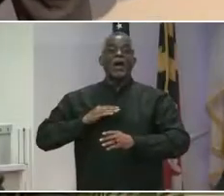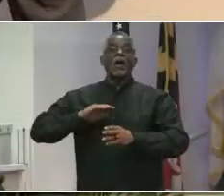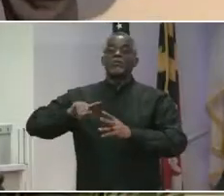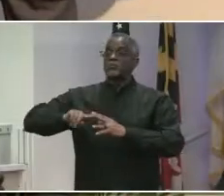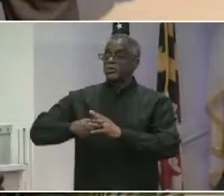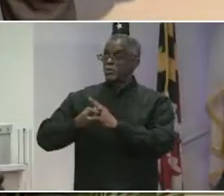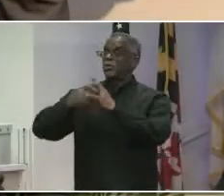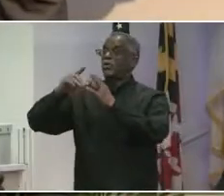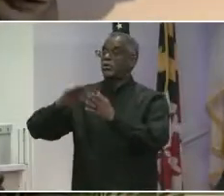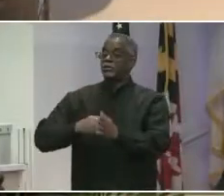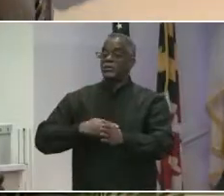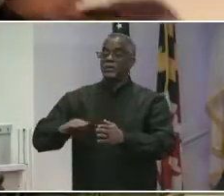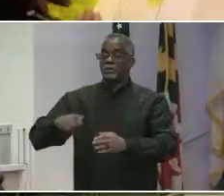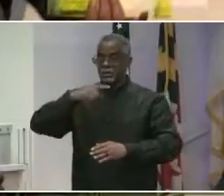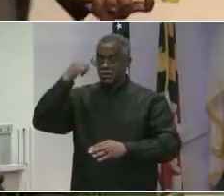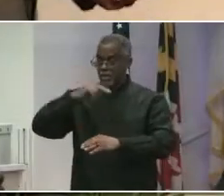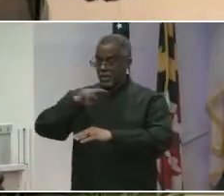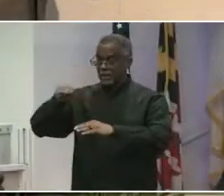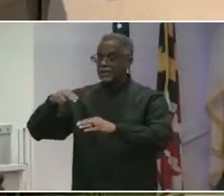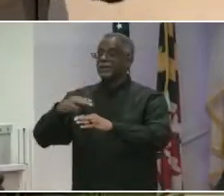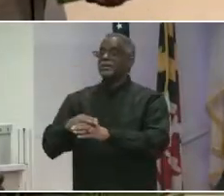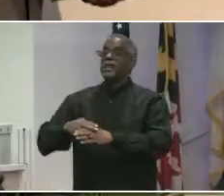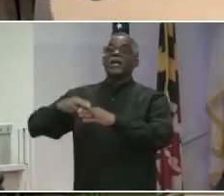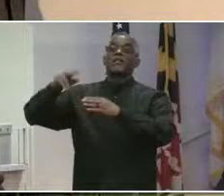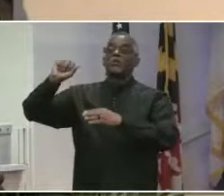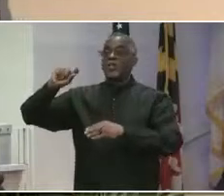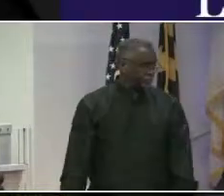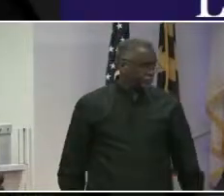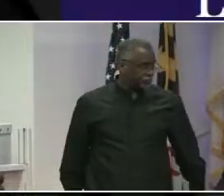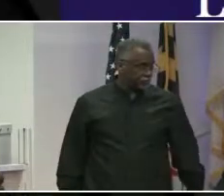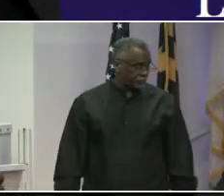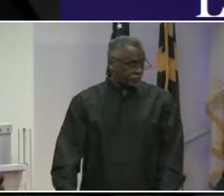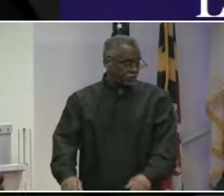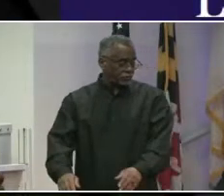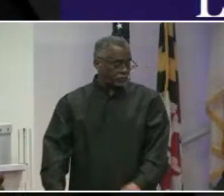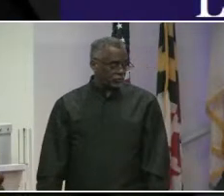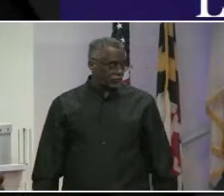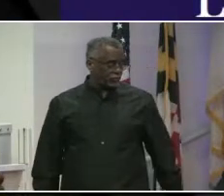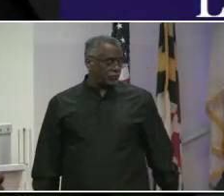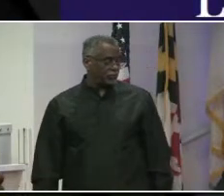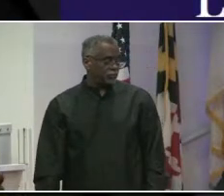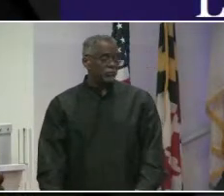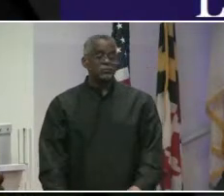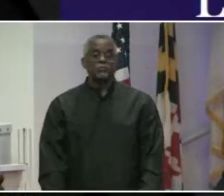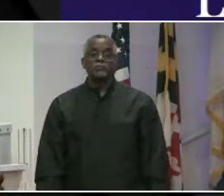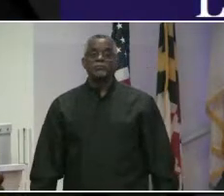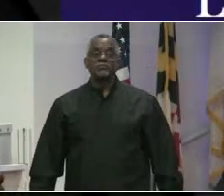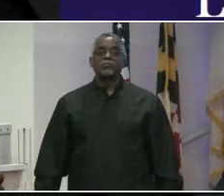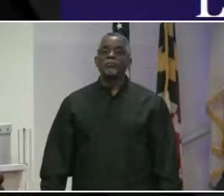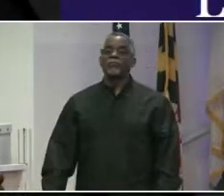morning is the Black National Anthem. Lift every voice.